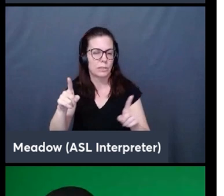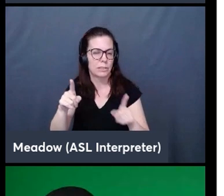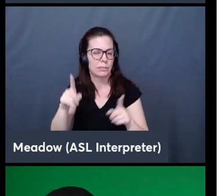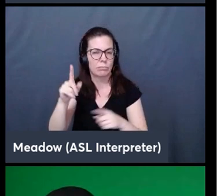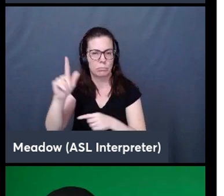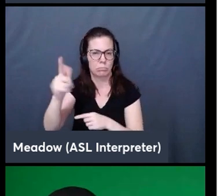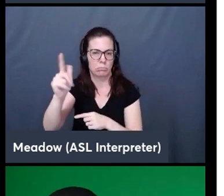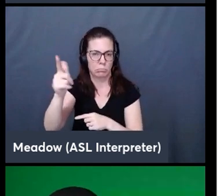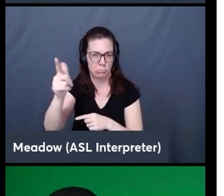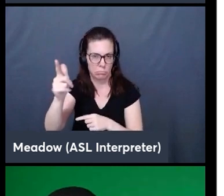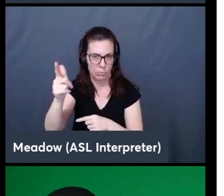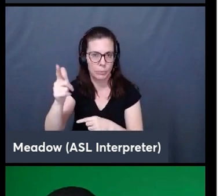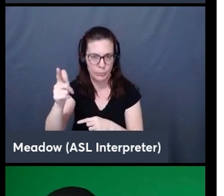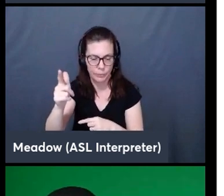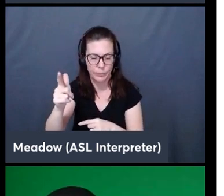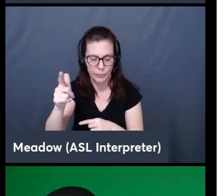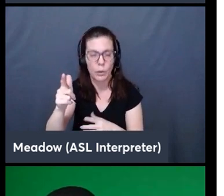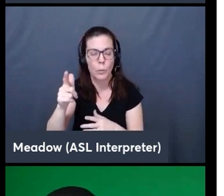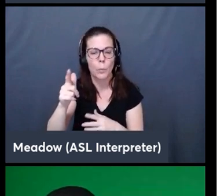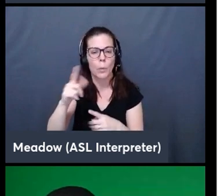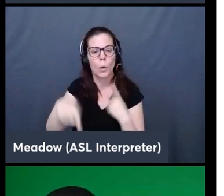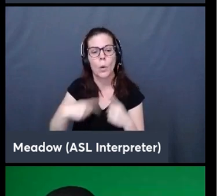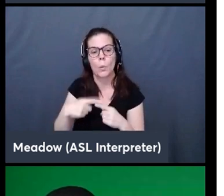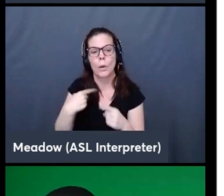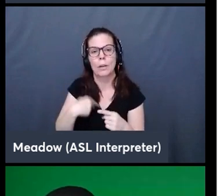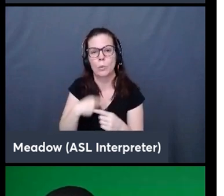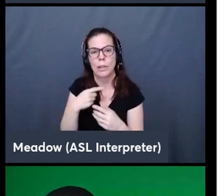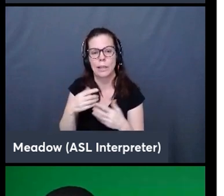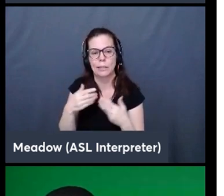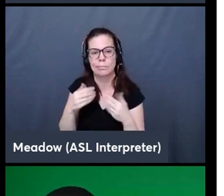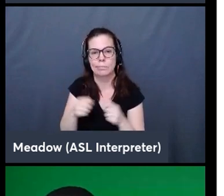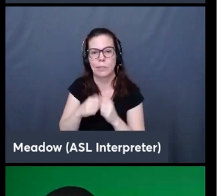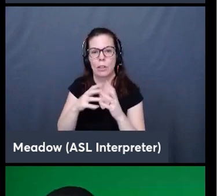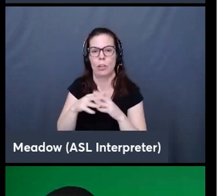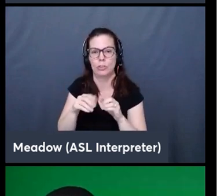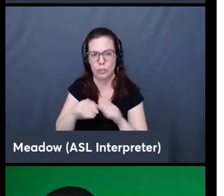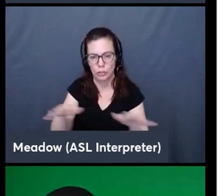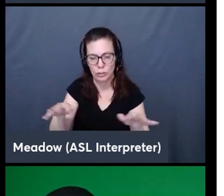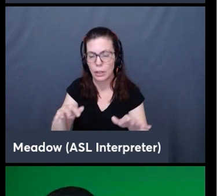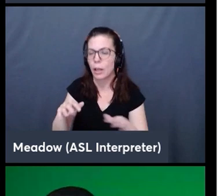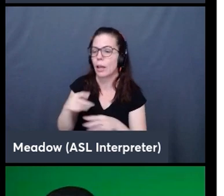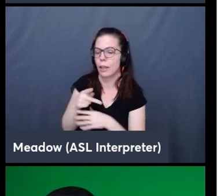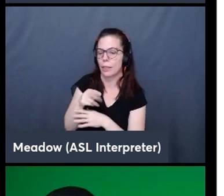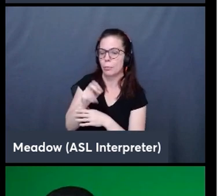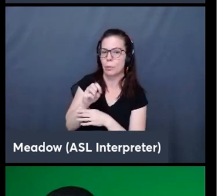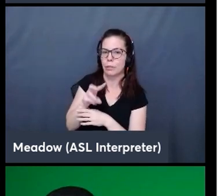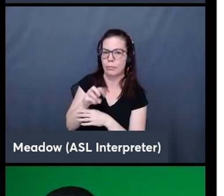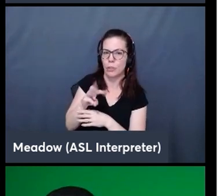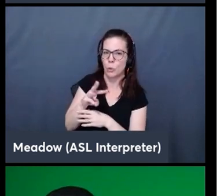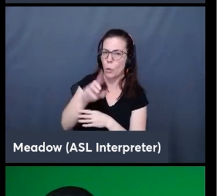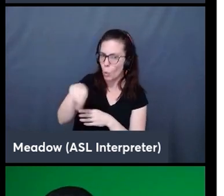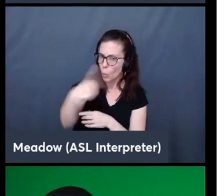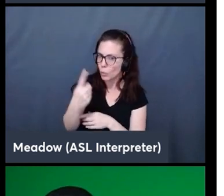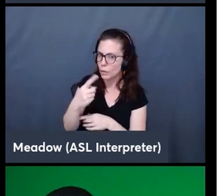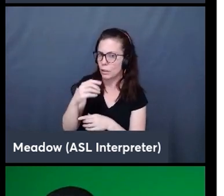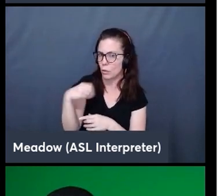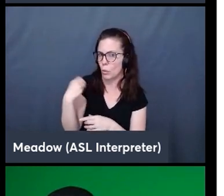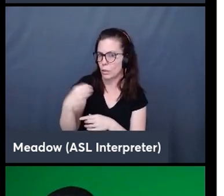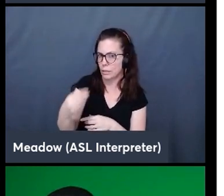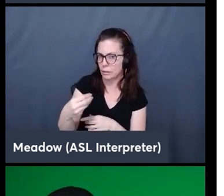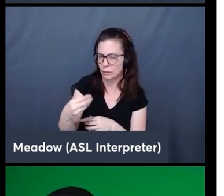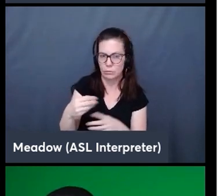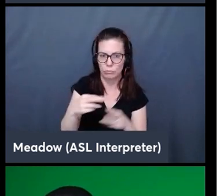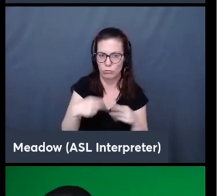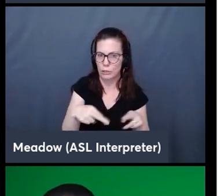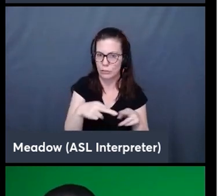available later on when we do a GA, because the preview will be available only in Oregon region. So you will not be able to